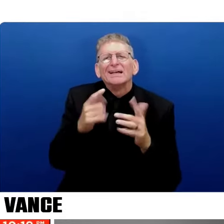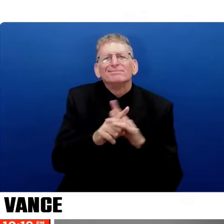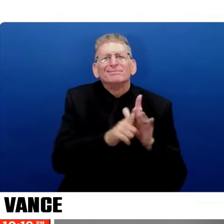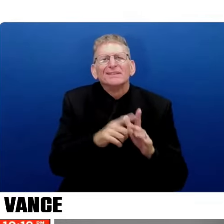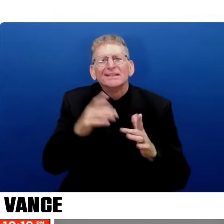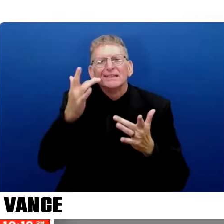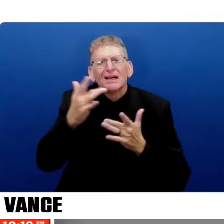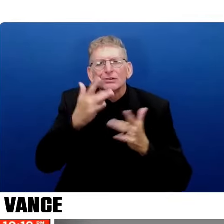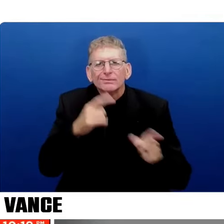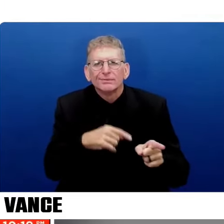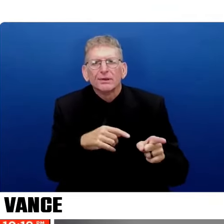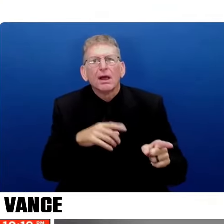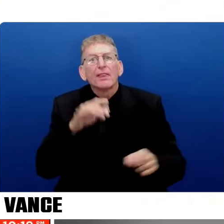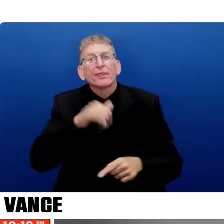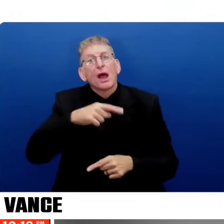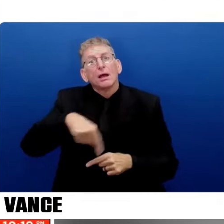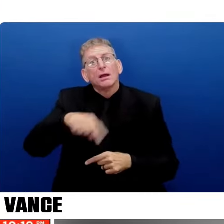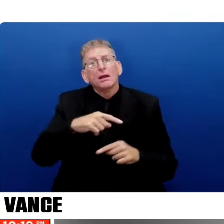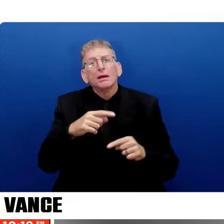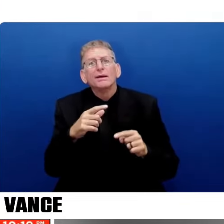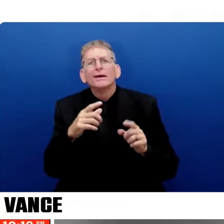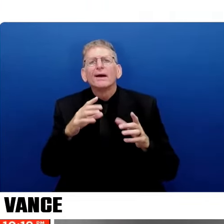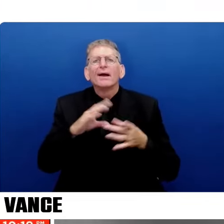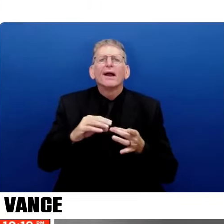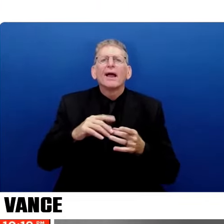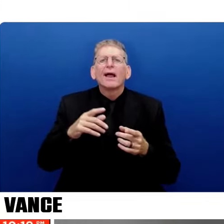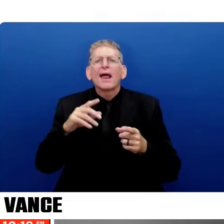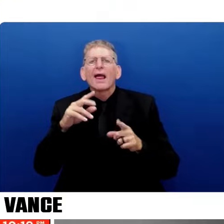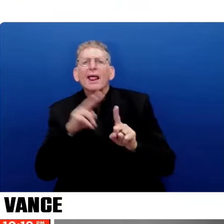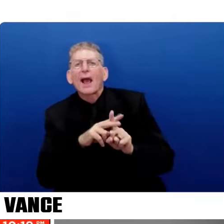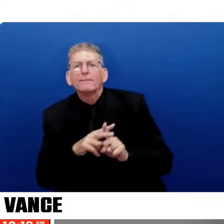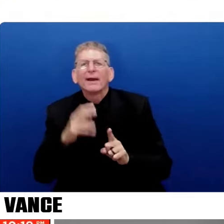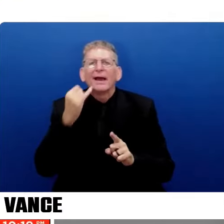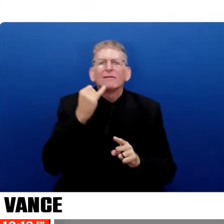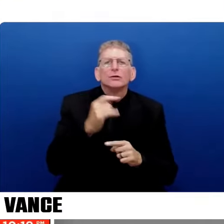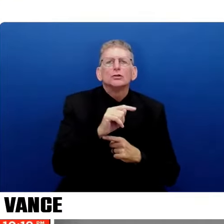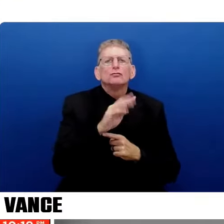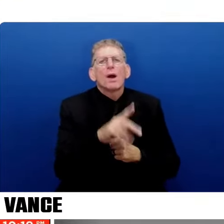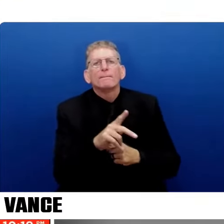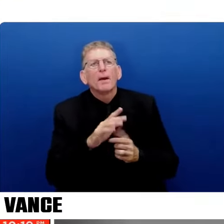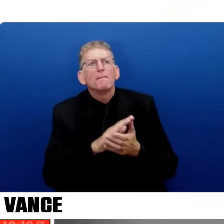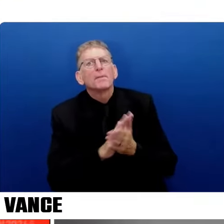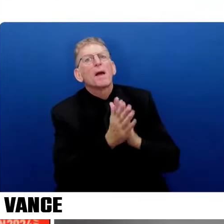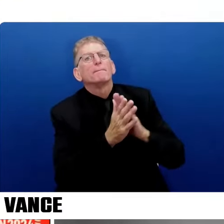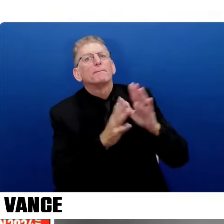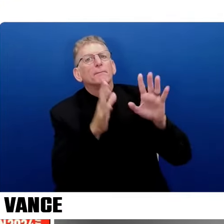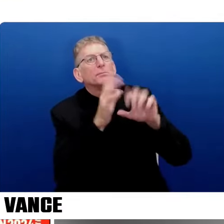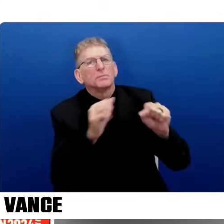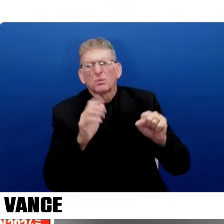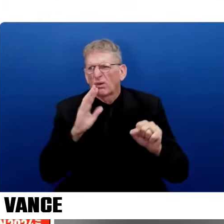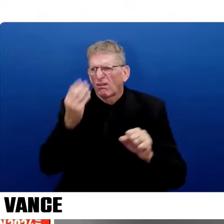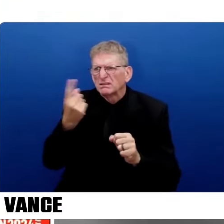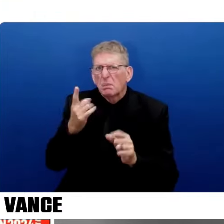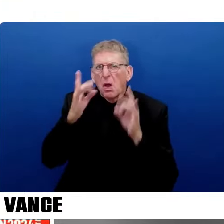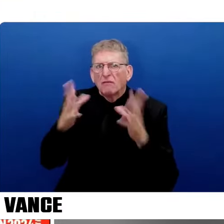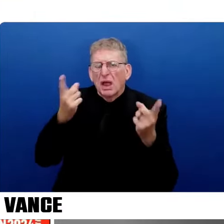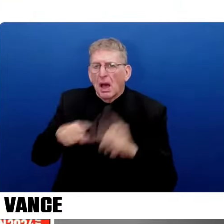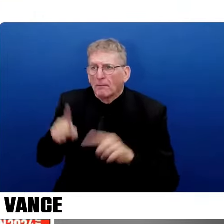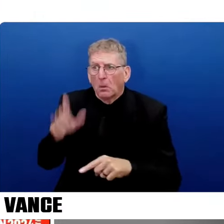claims about if Donald Trump becomes president, all of these terrible consequences are going to ensue. But in reality, Donald Trump was